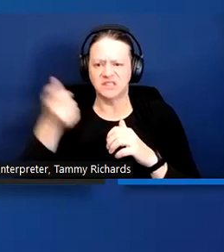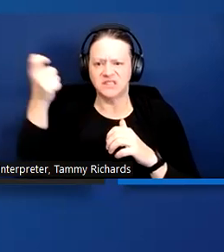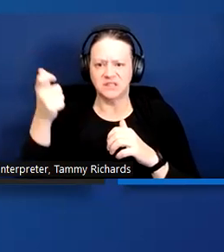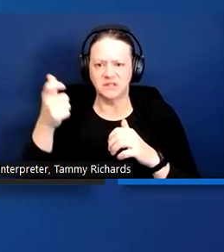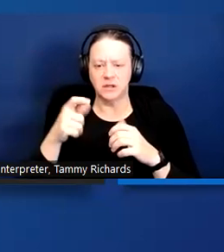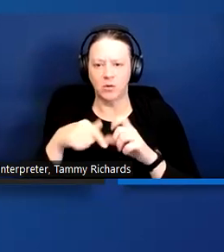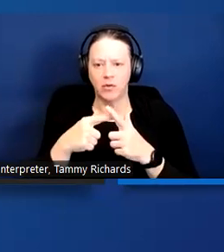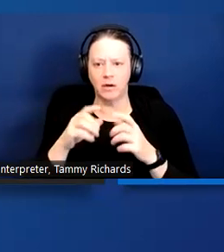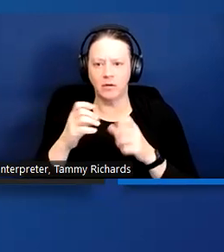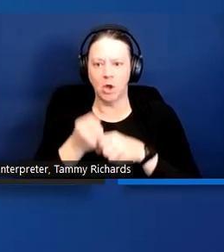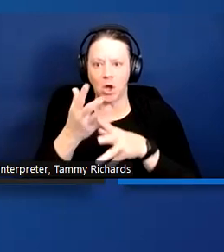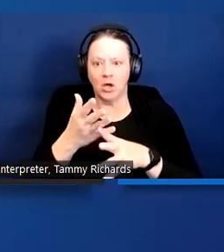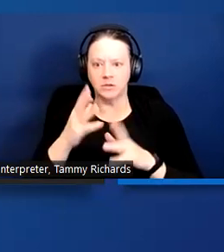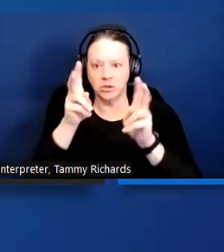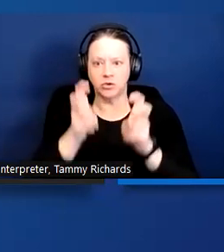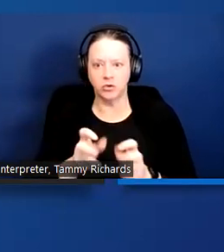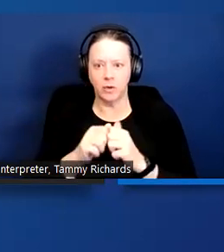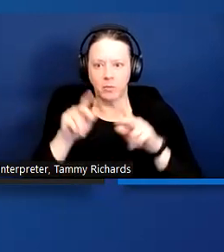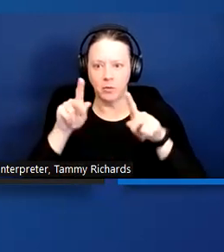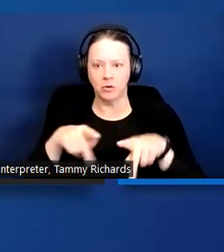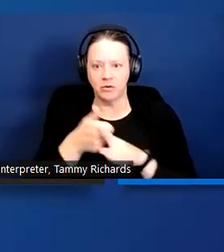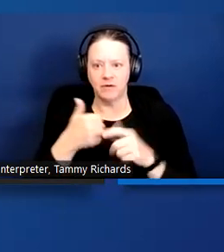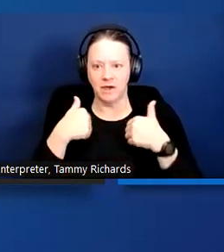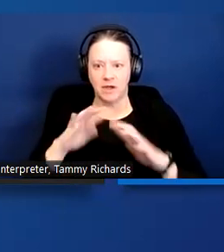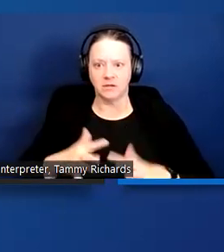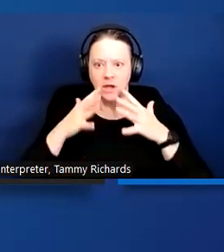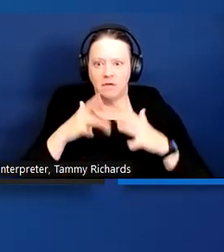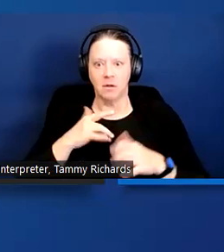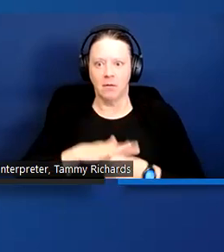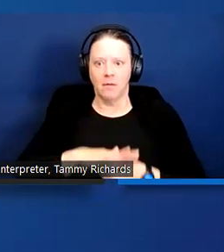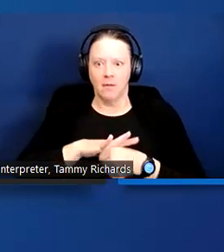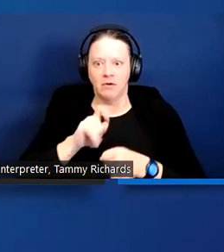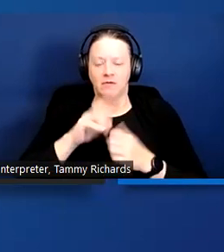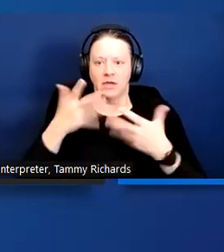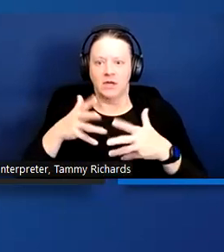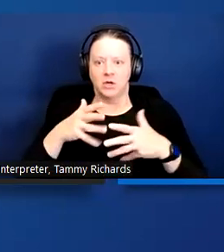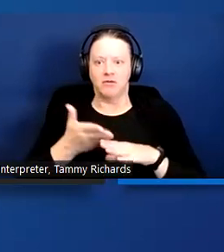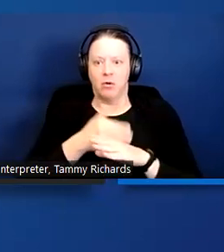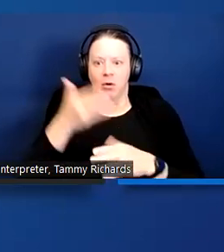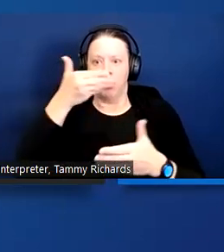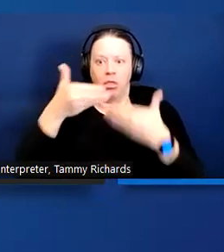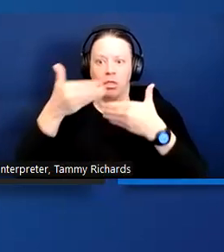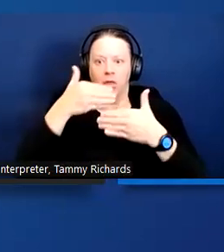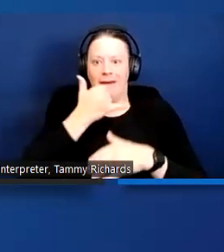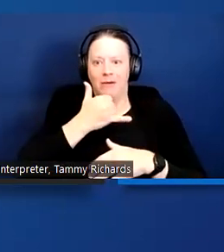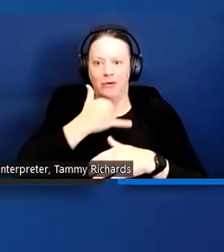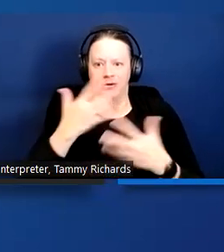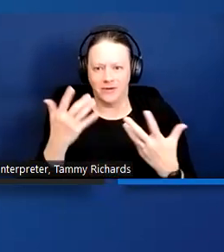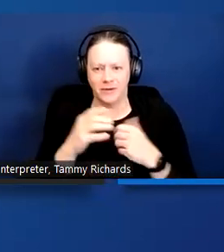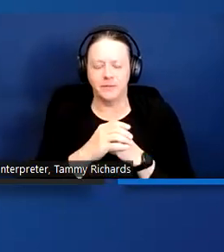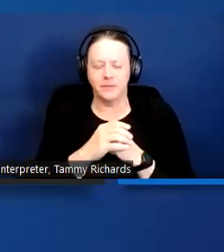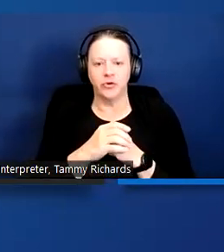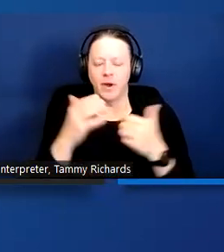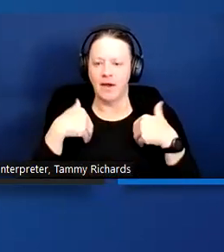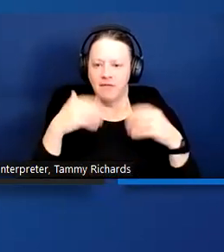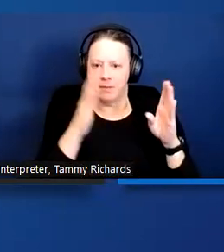with anxiety who's now feeling pressured? So that's why let's have a plan in place, not